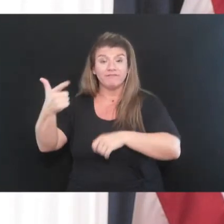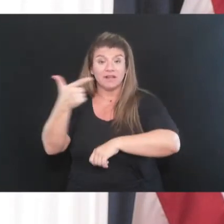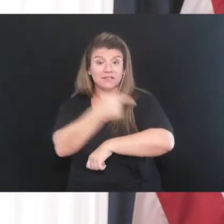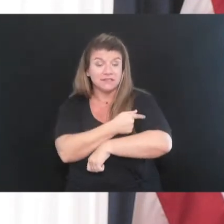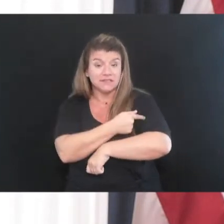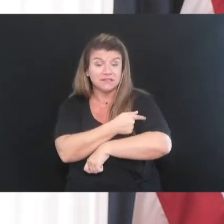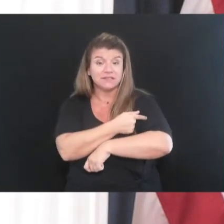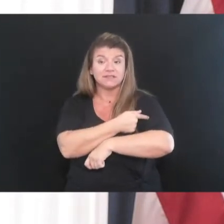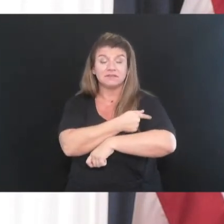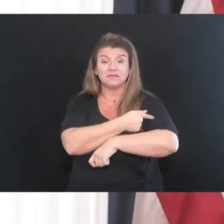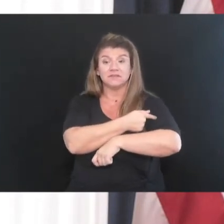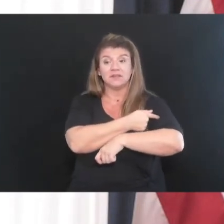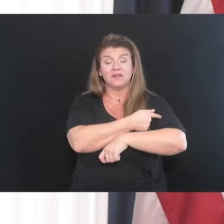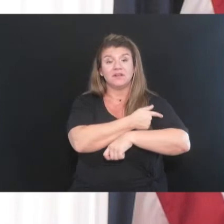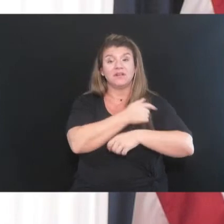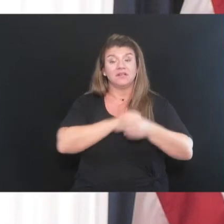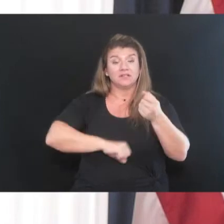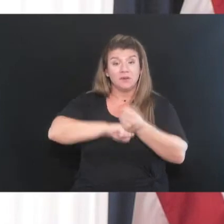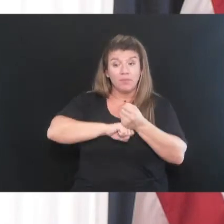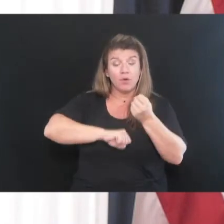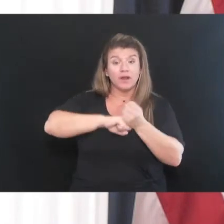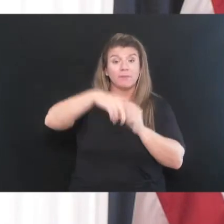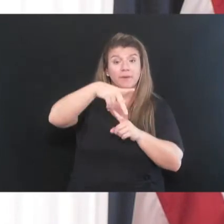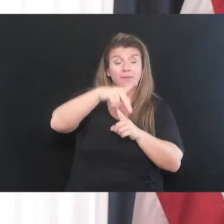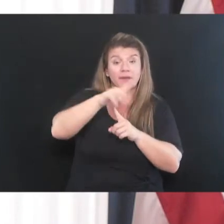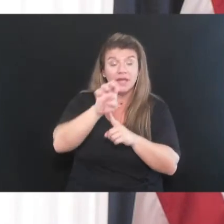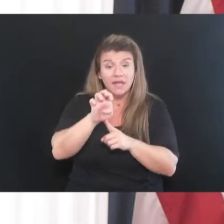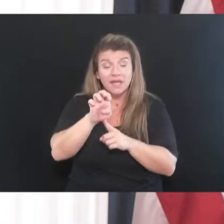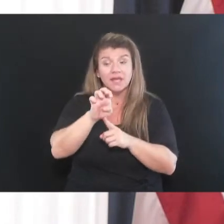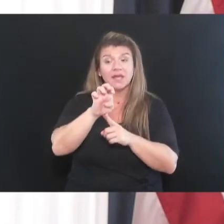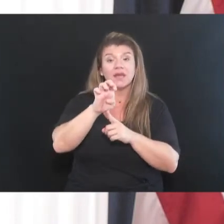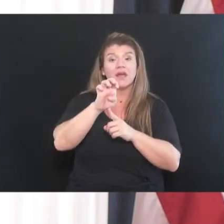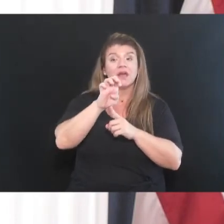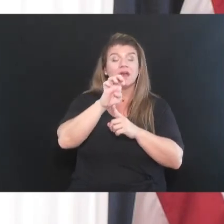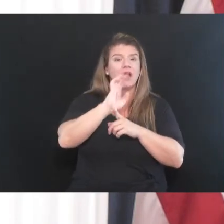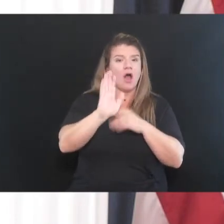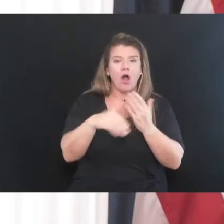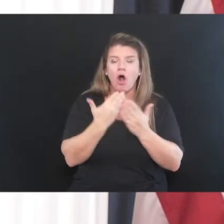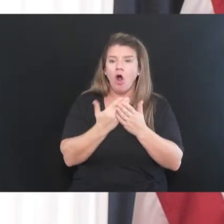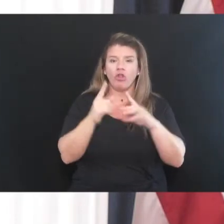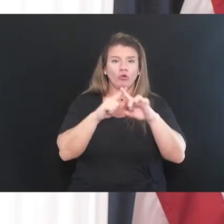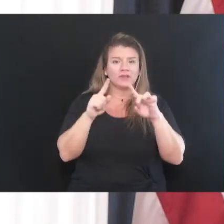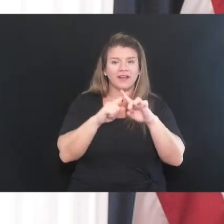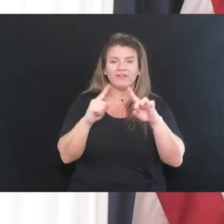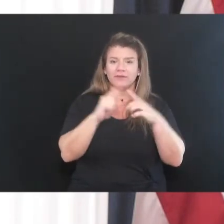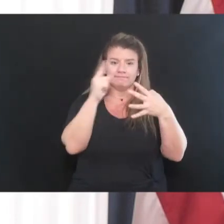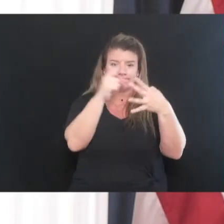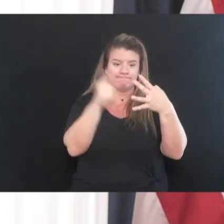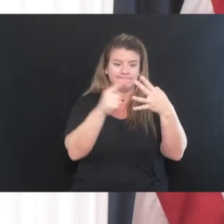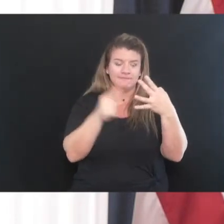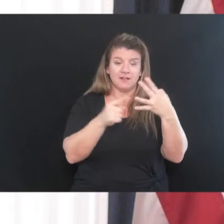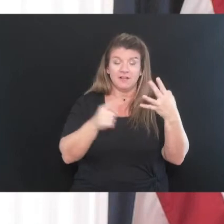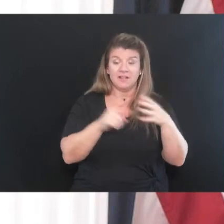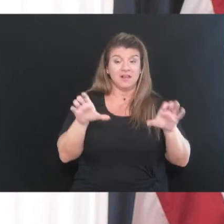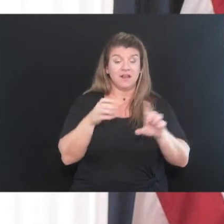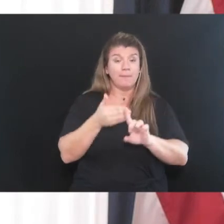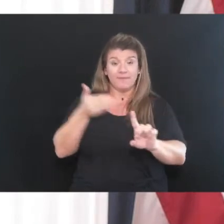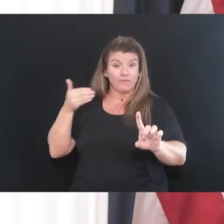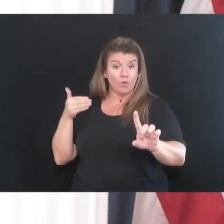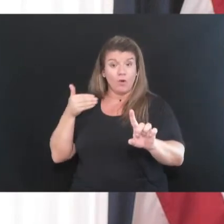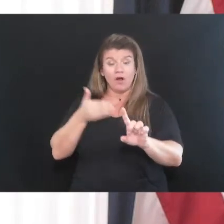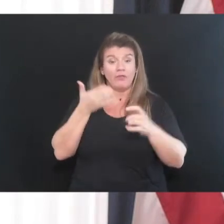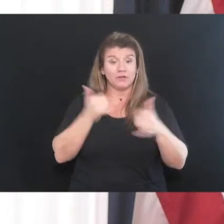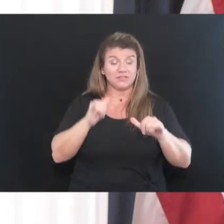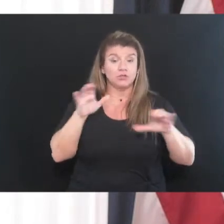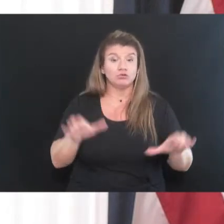vaccines, for supporting the PPE mission, all of those missions that were being done before.